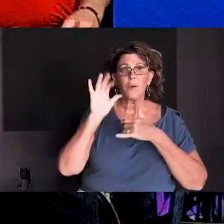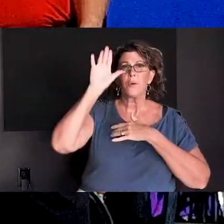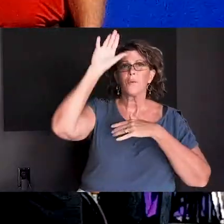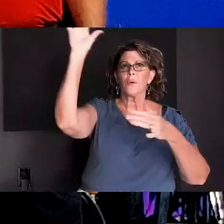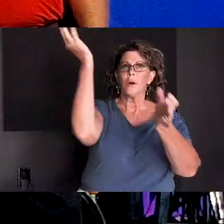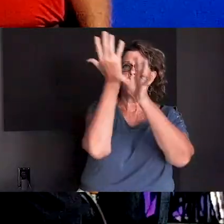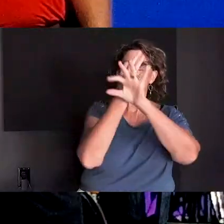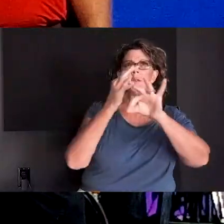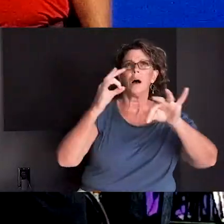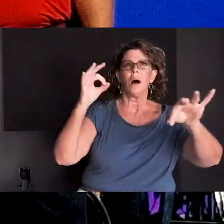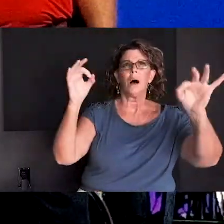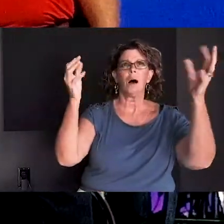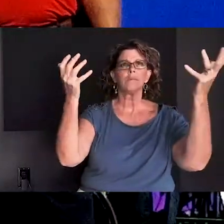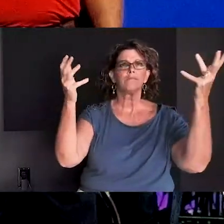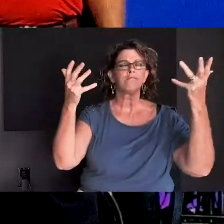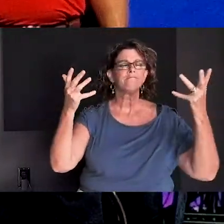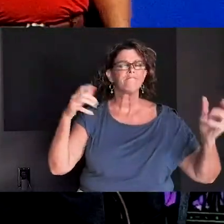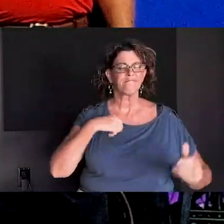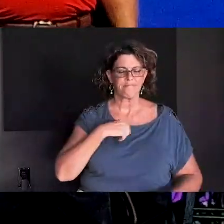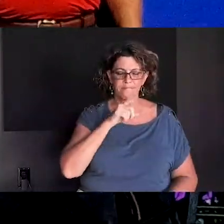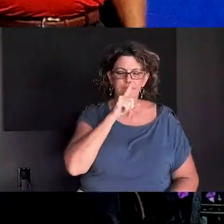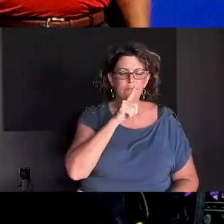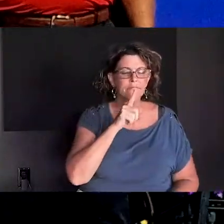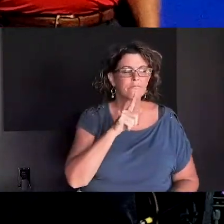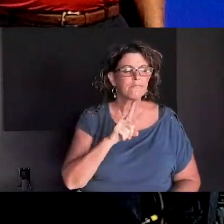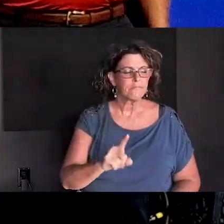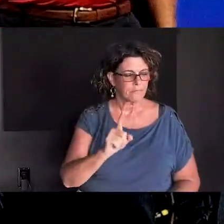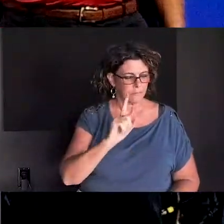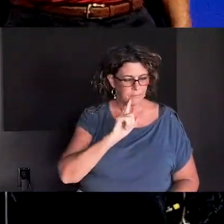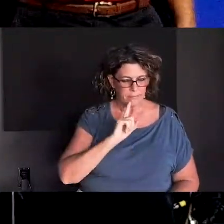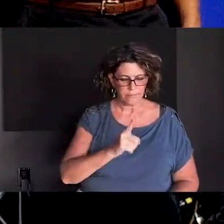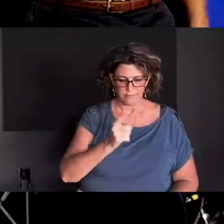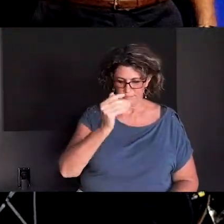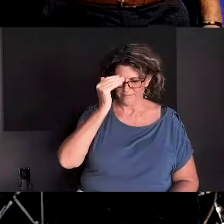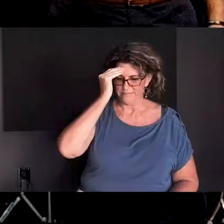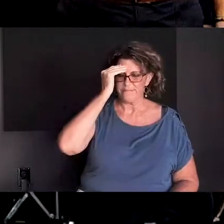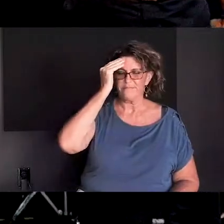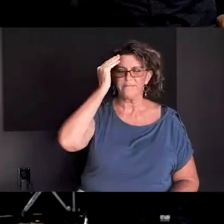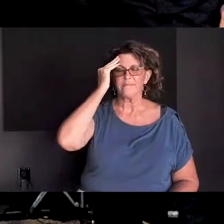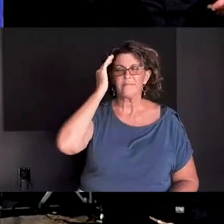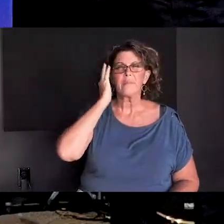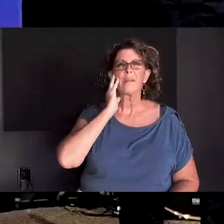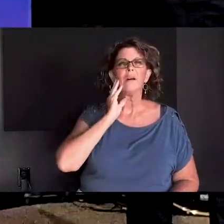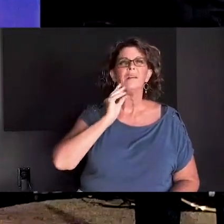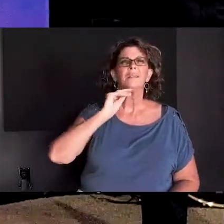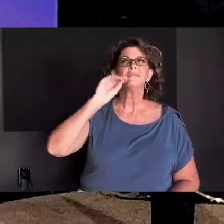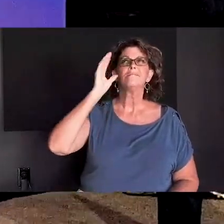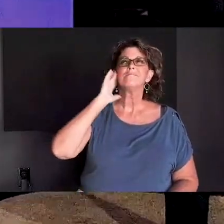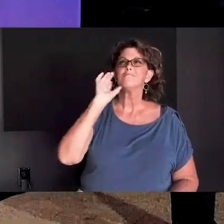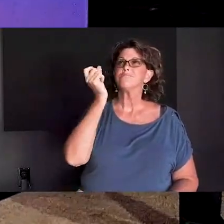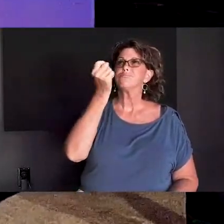Now your freedom is all that I know.